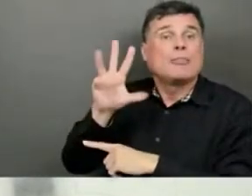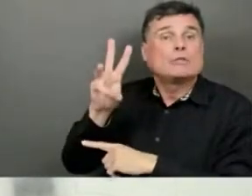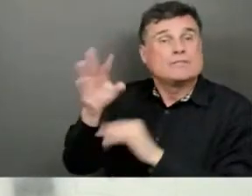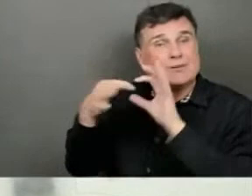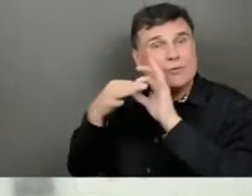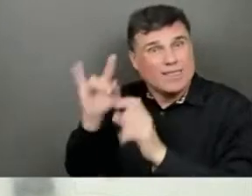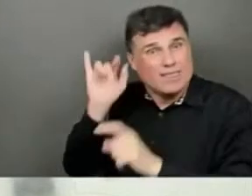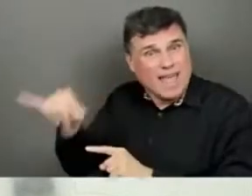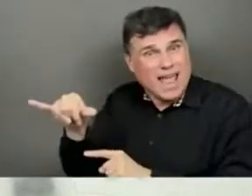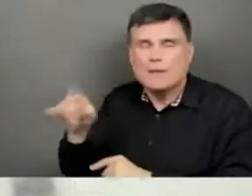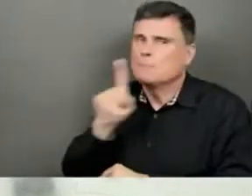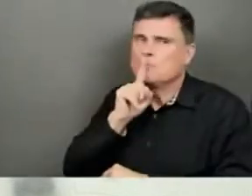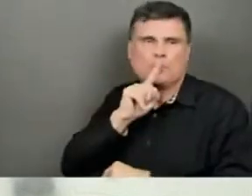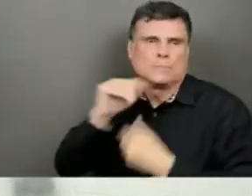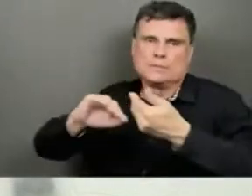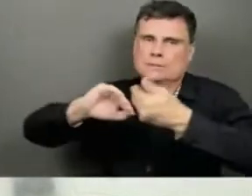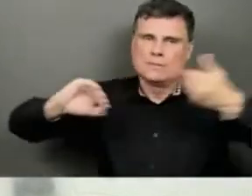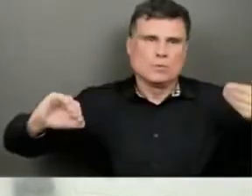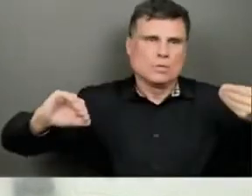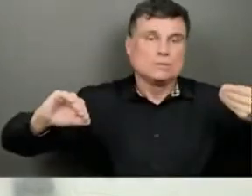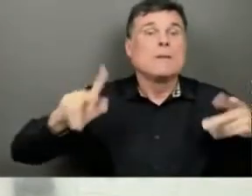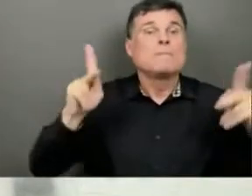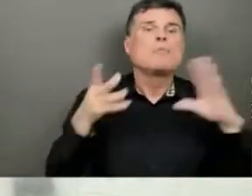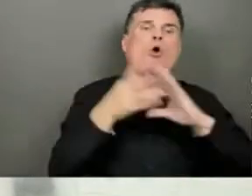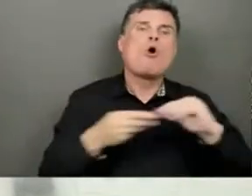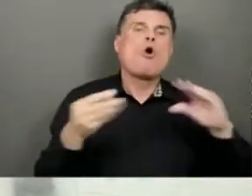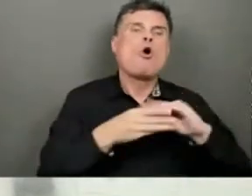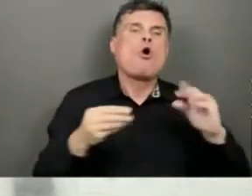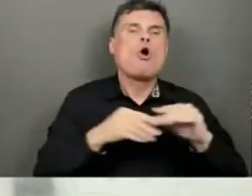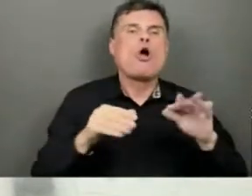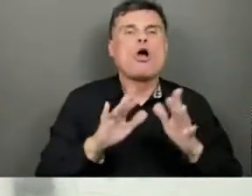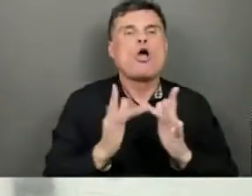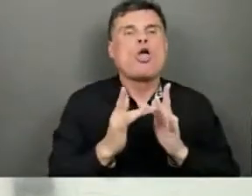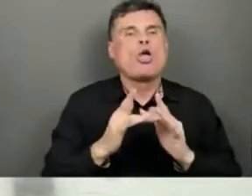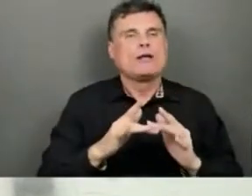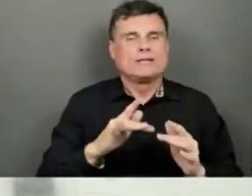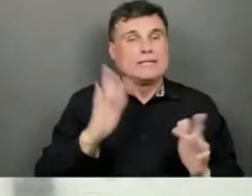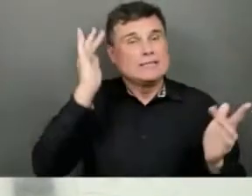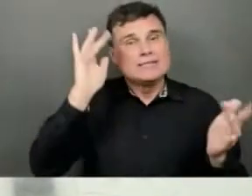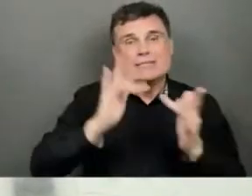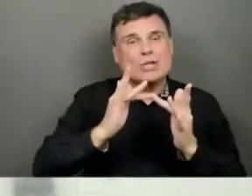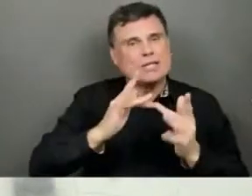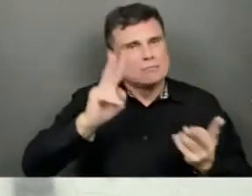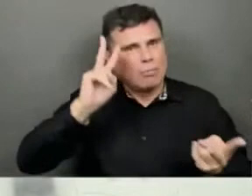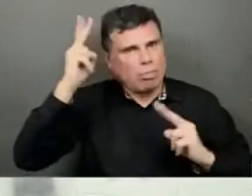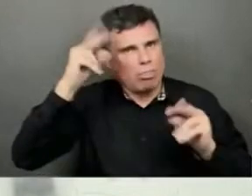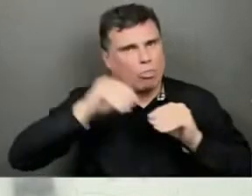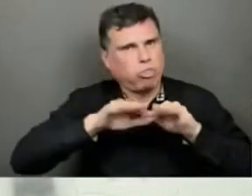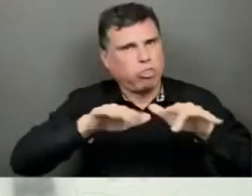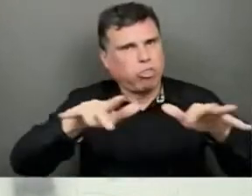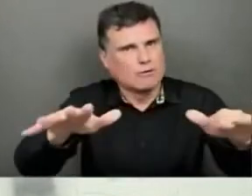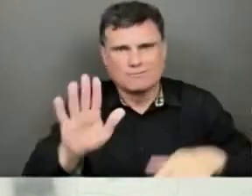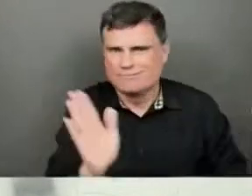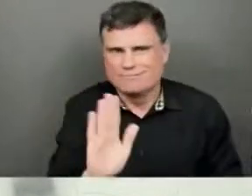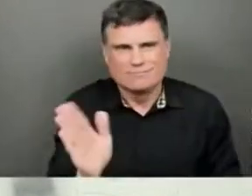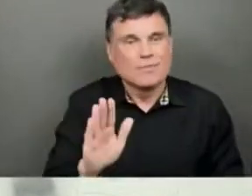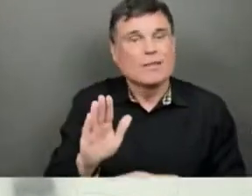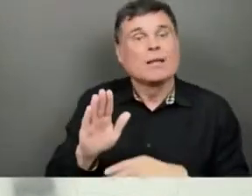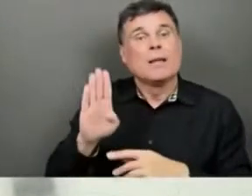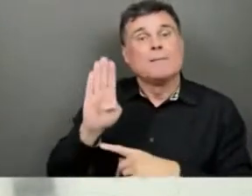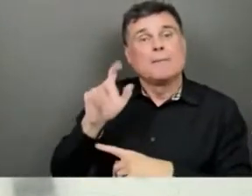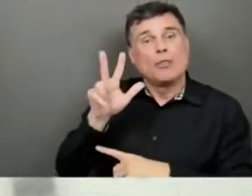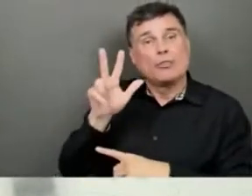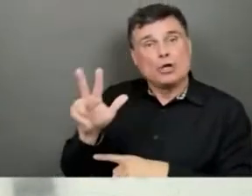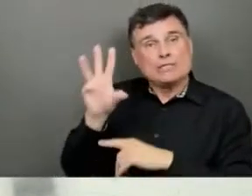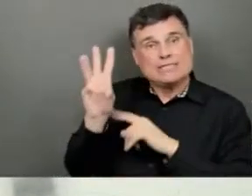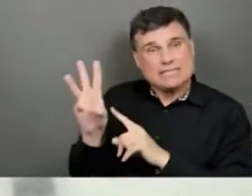promoting that view online, and they're not correct. So step back with Bill 36,